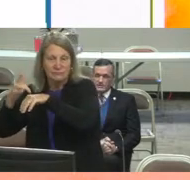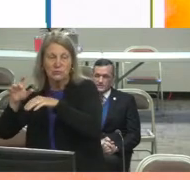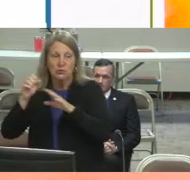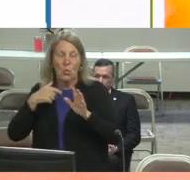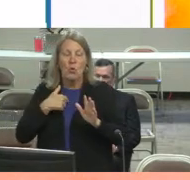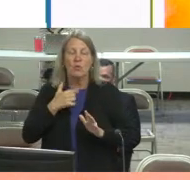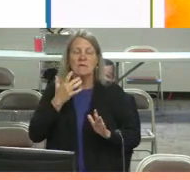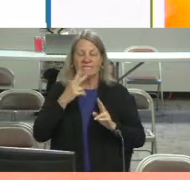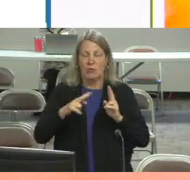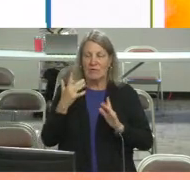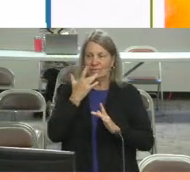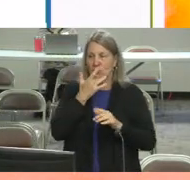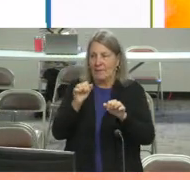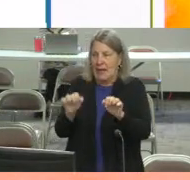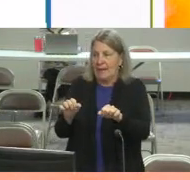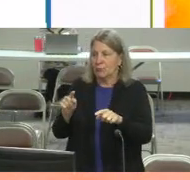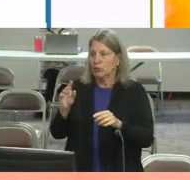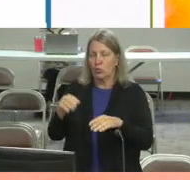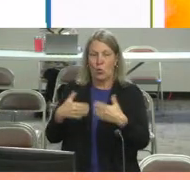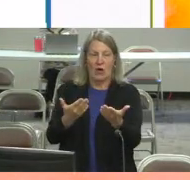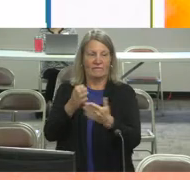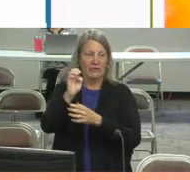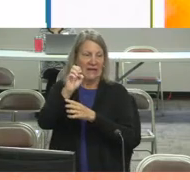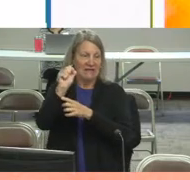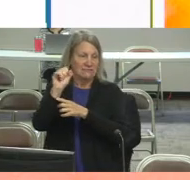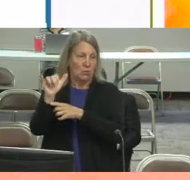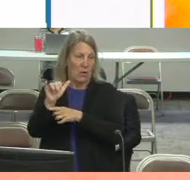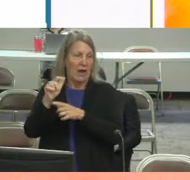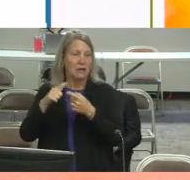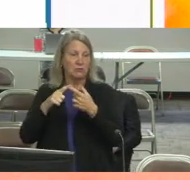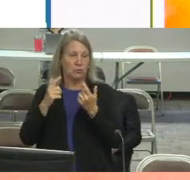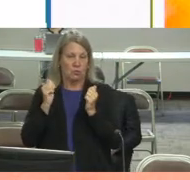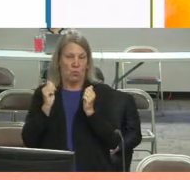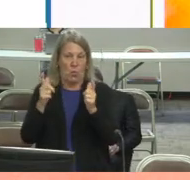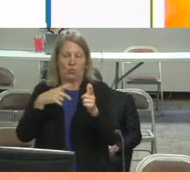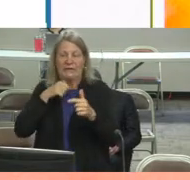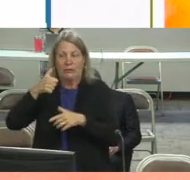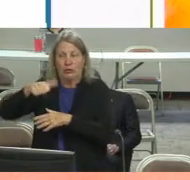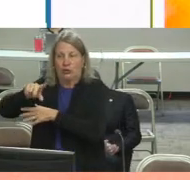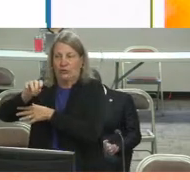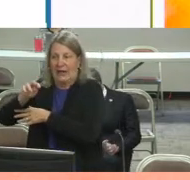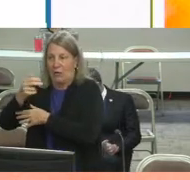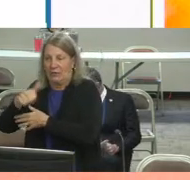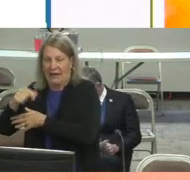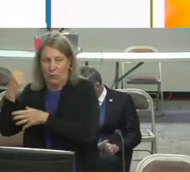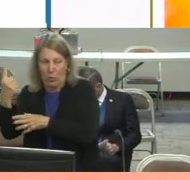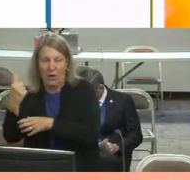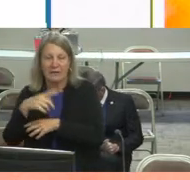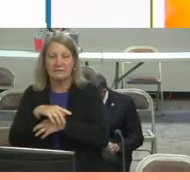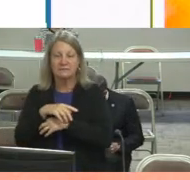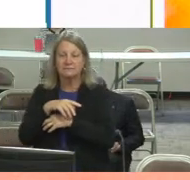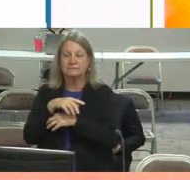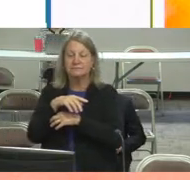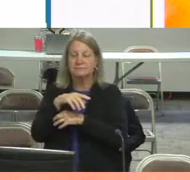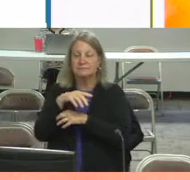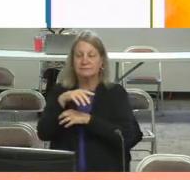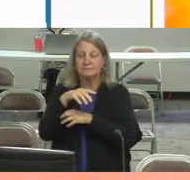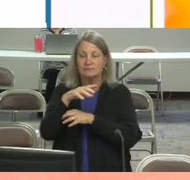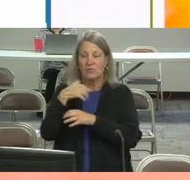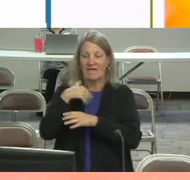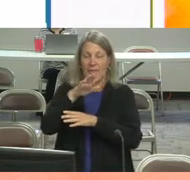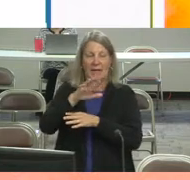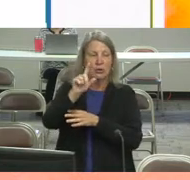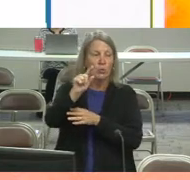shortages I know a lot of school districts have a lot of vacancy in that position but we were able to provide